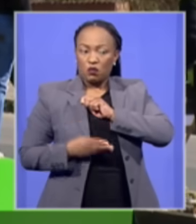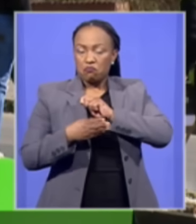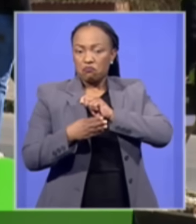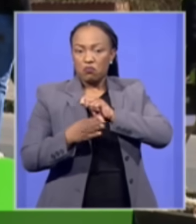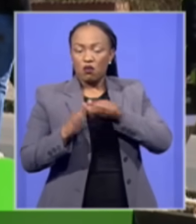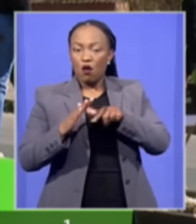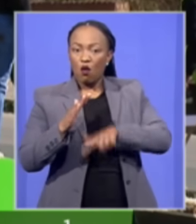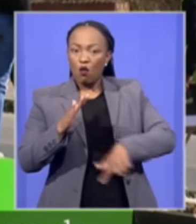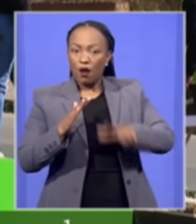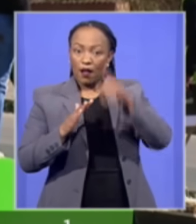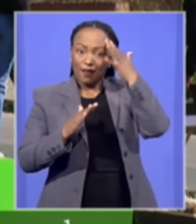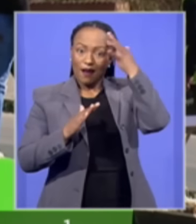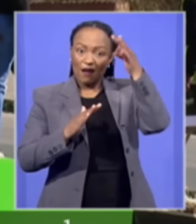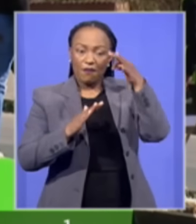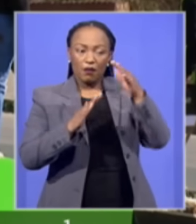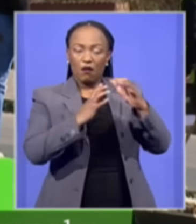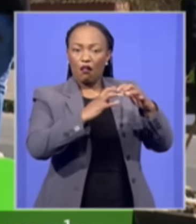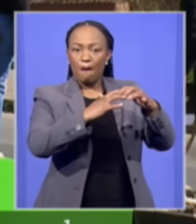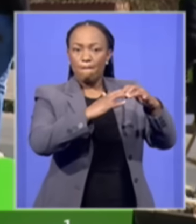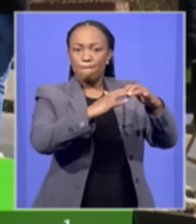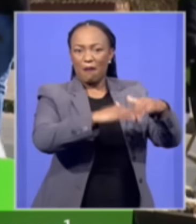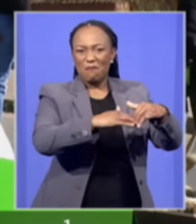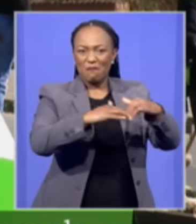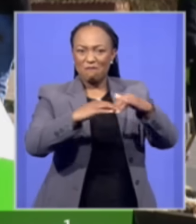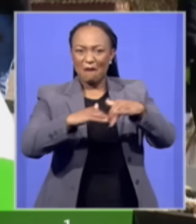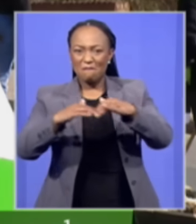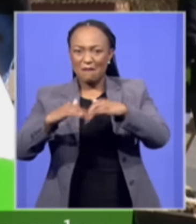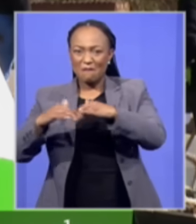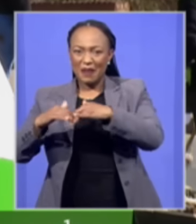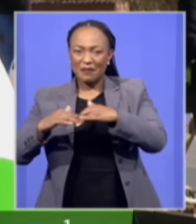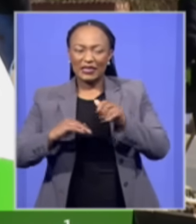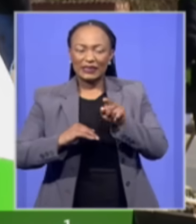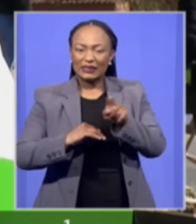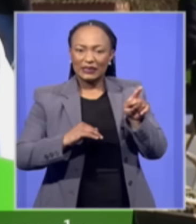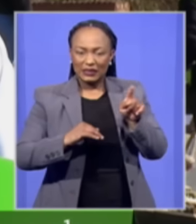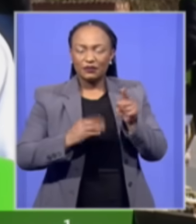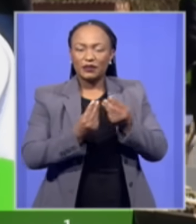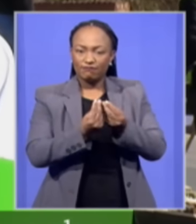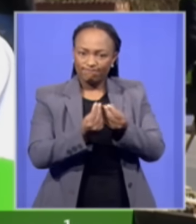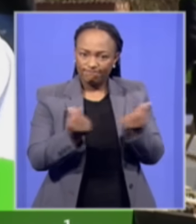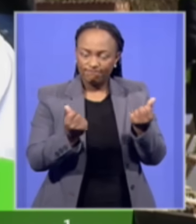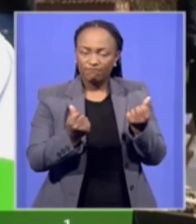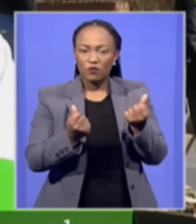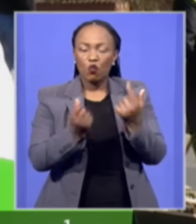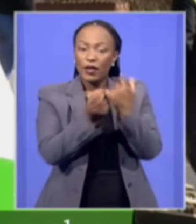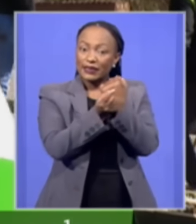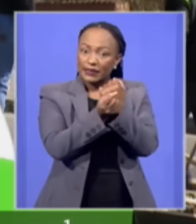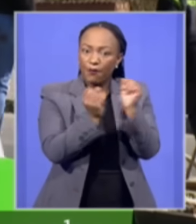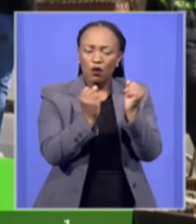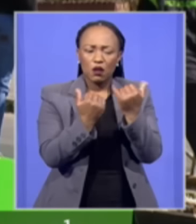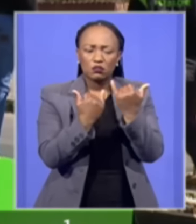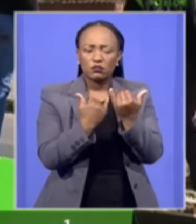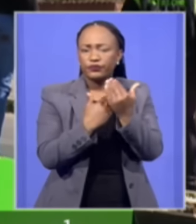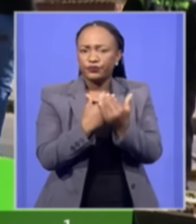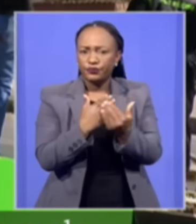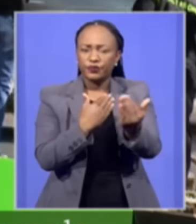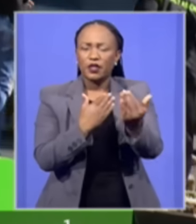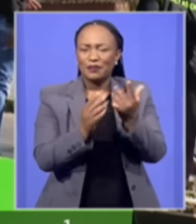is one of the greatest threats facing our democratic dispensation. This is a very sphere of